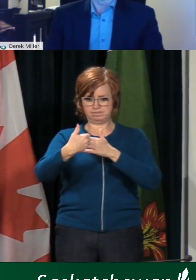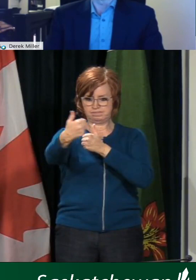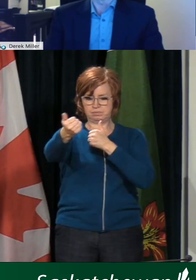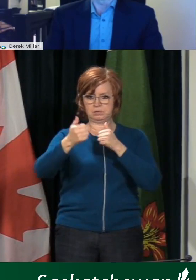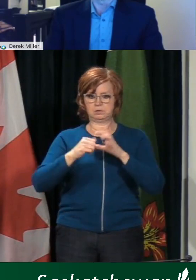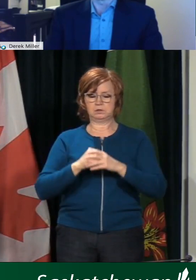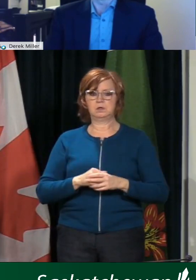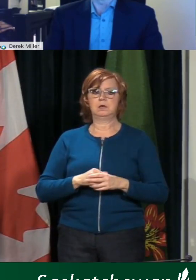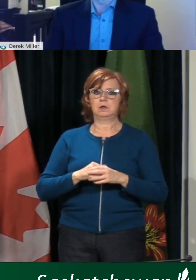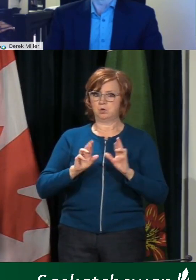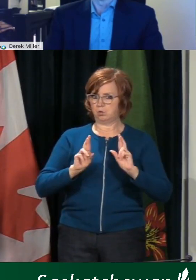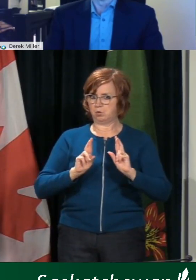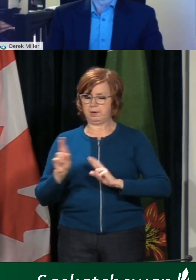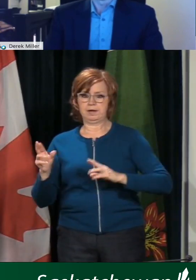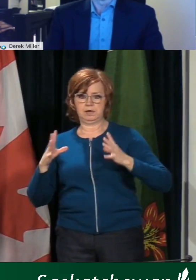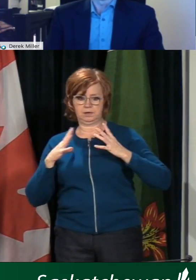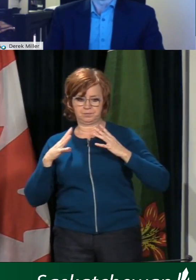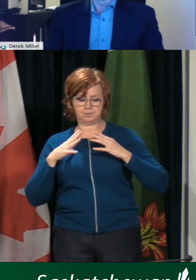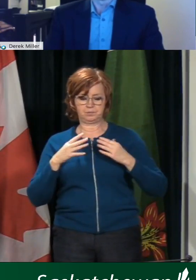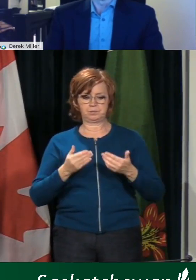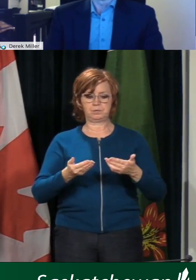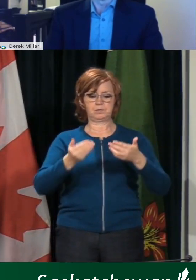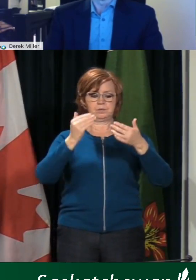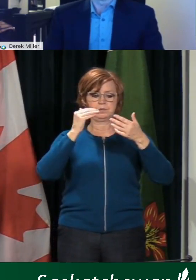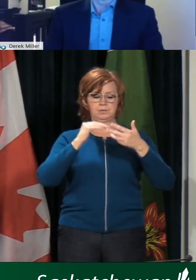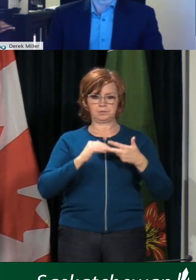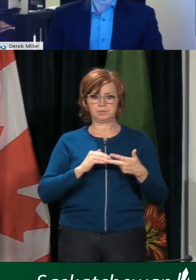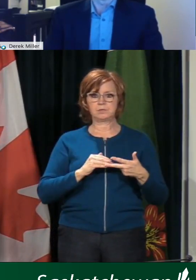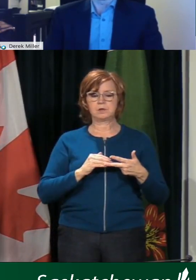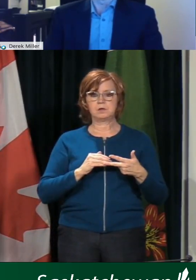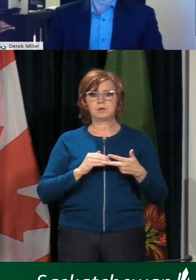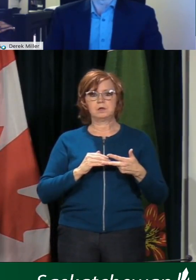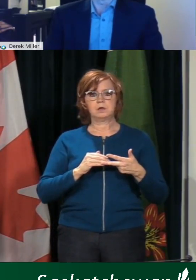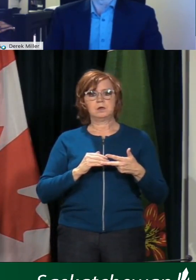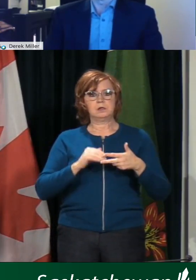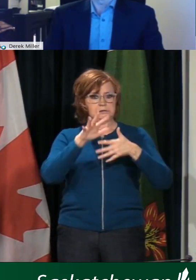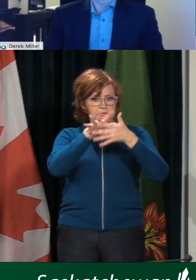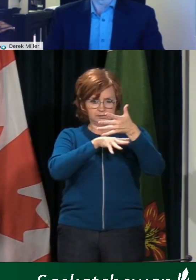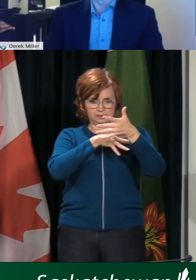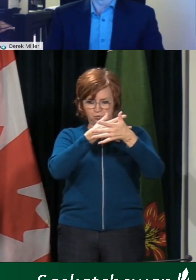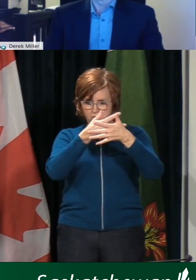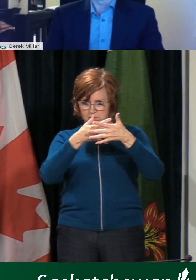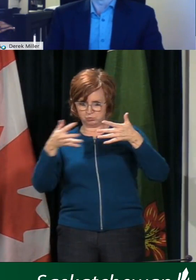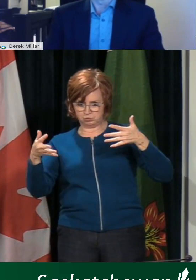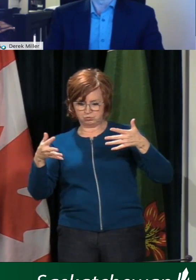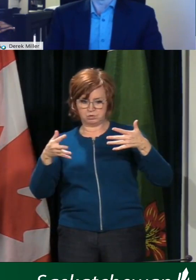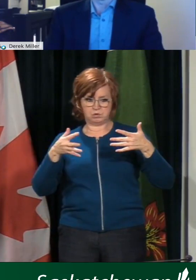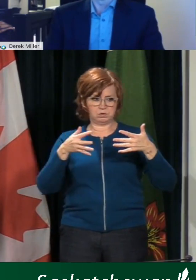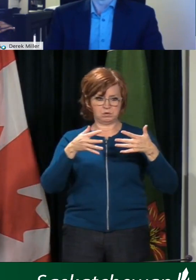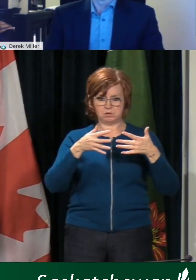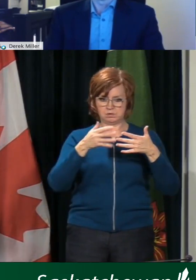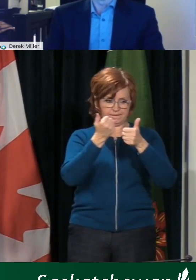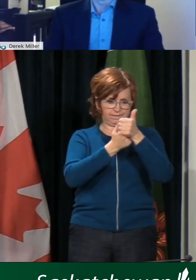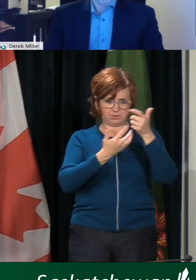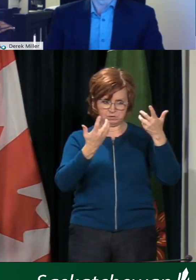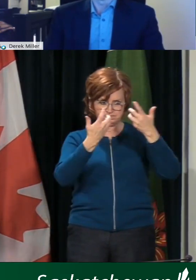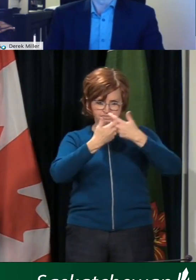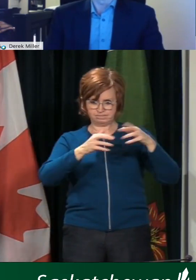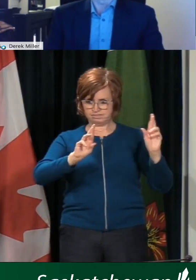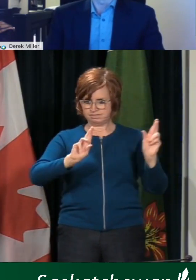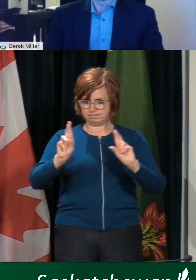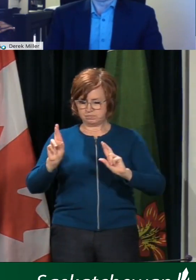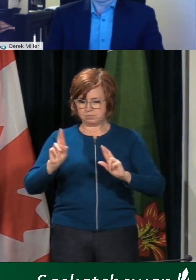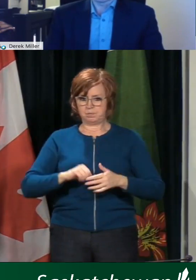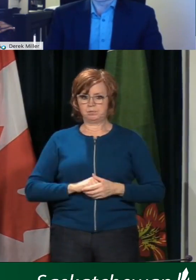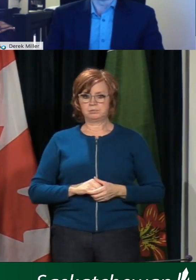COVID-19 patients' requirements. We are also reviewing the timing and trigger points for the deployment of the plan based on